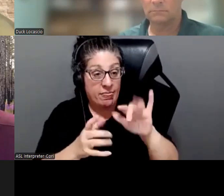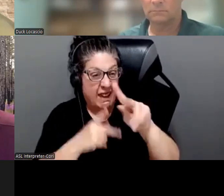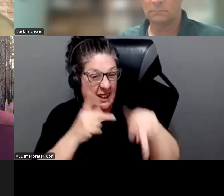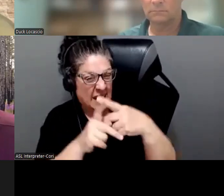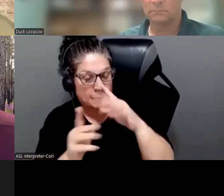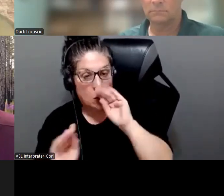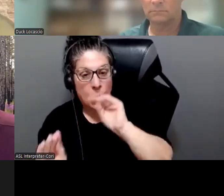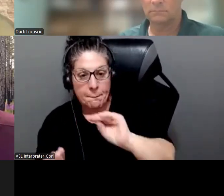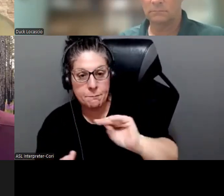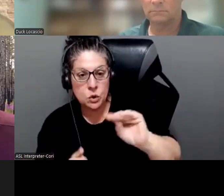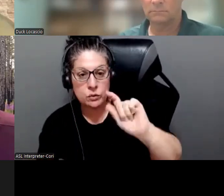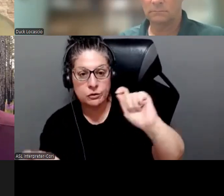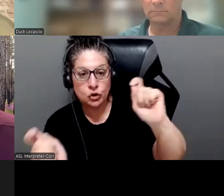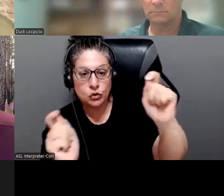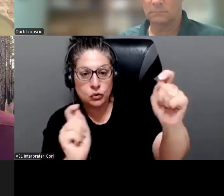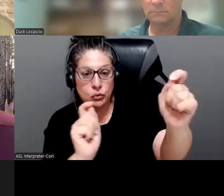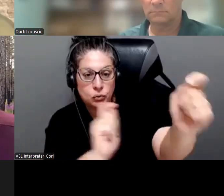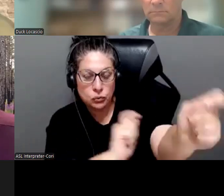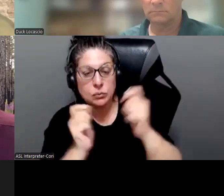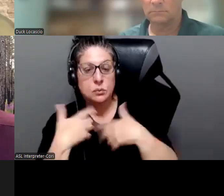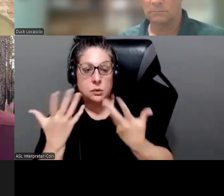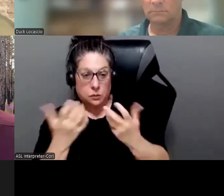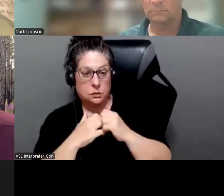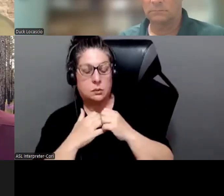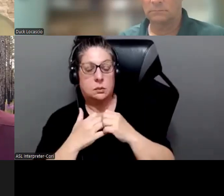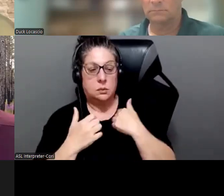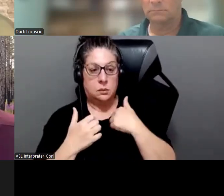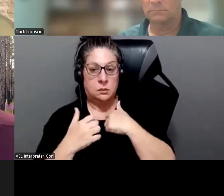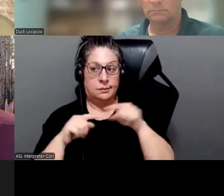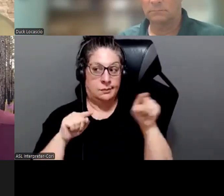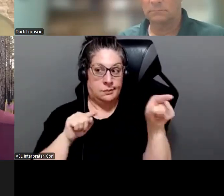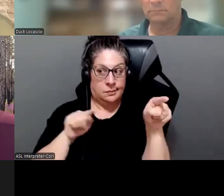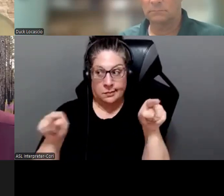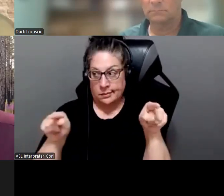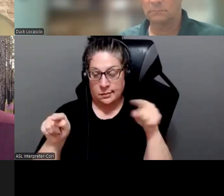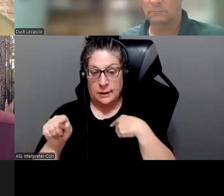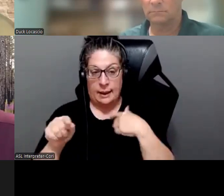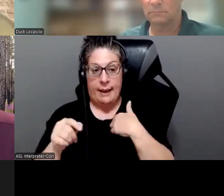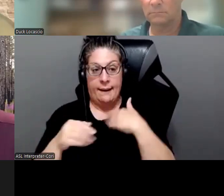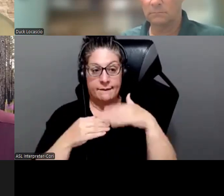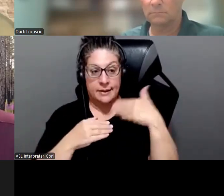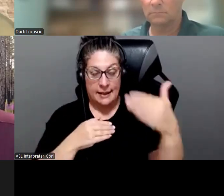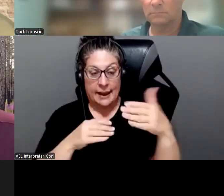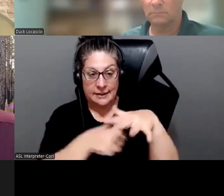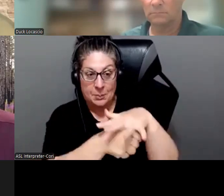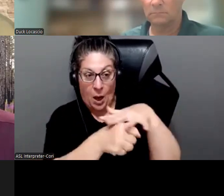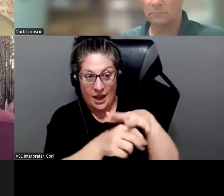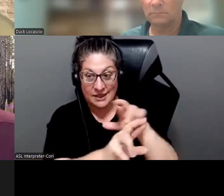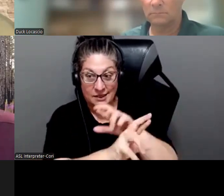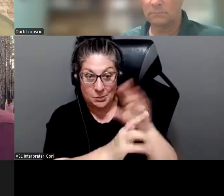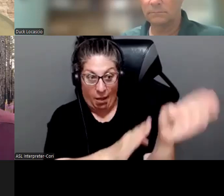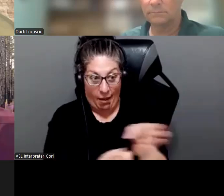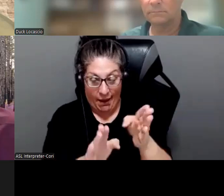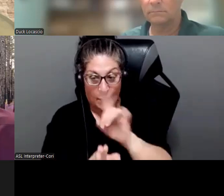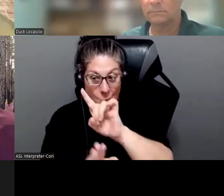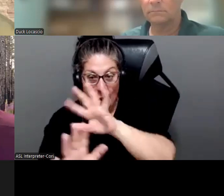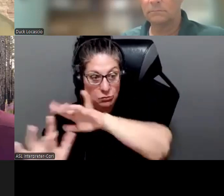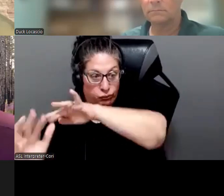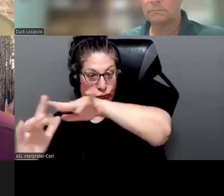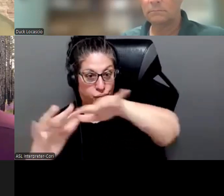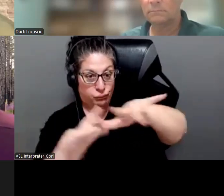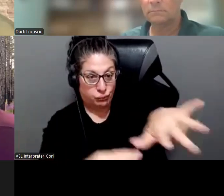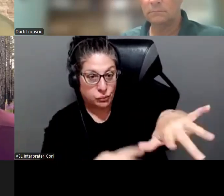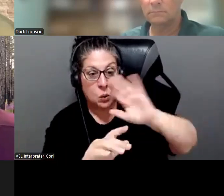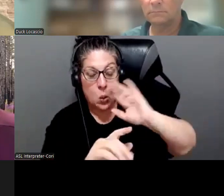moves across the landscape. And so, being able to make sure that we've got the next spot planned where that habitat's going to